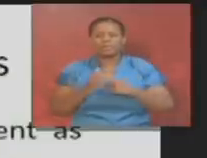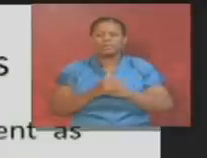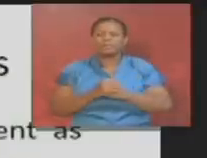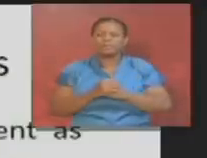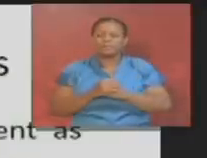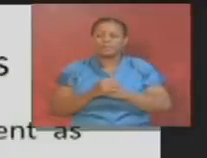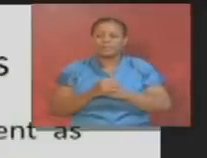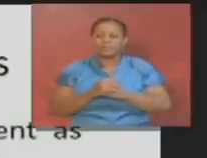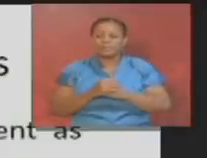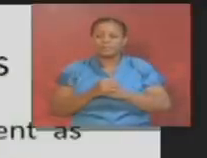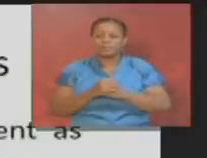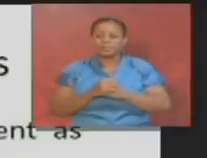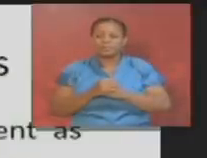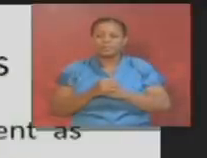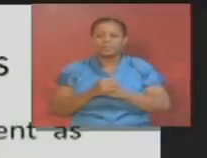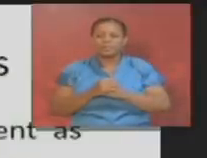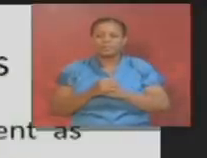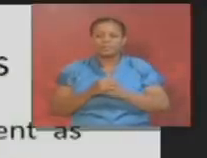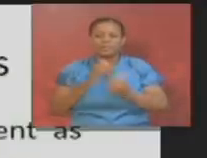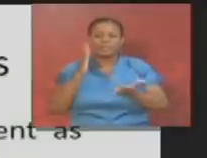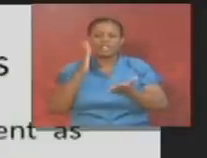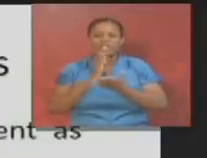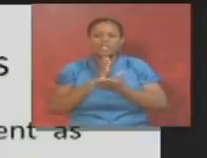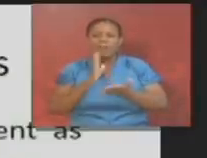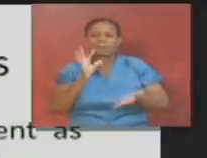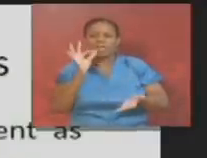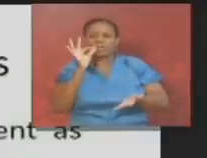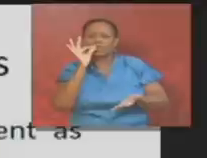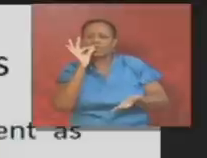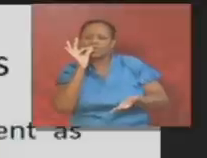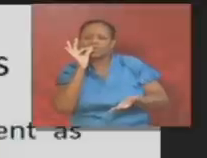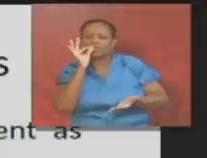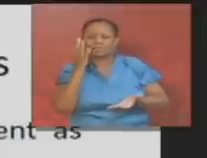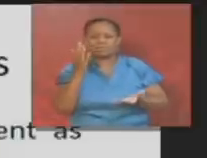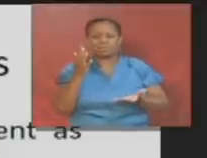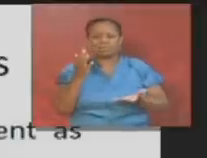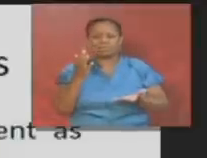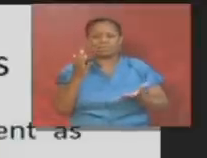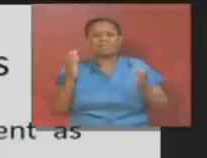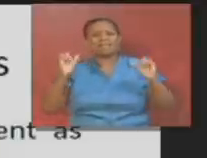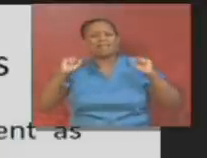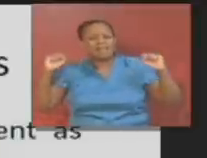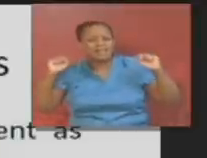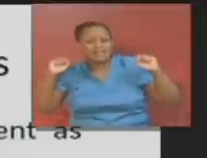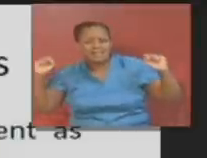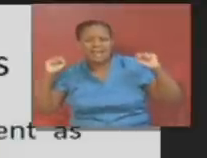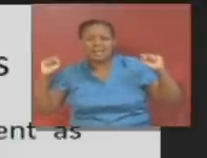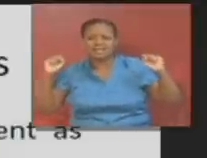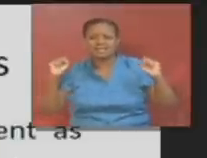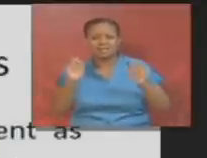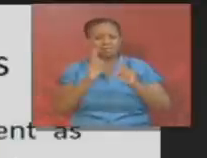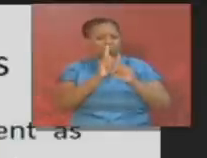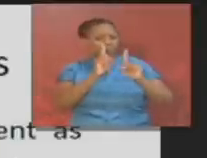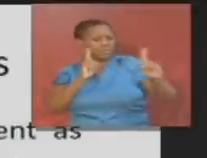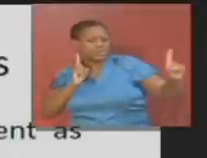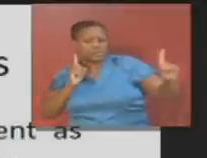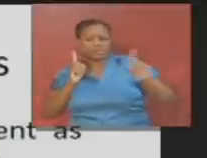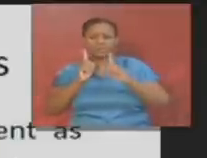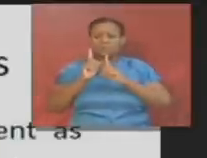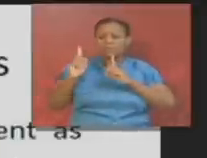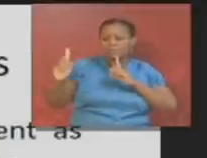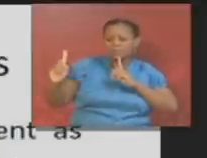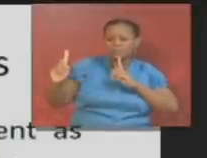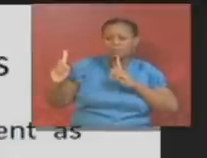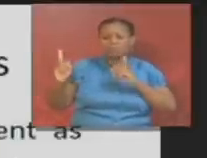interventions, stop smoking, exercise as permitted with our social distancing guidelines, and try to keep as healthy as you